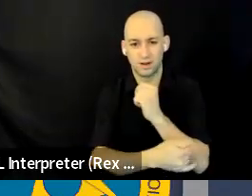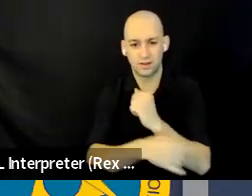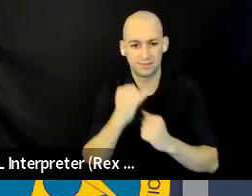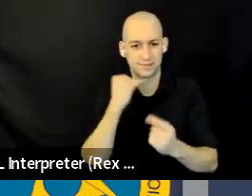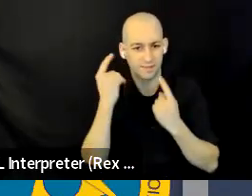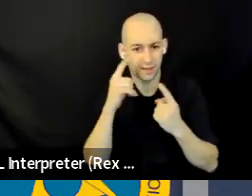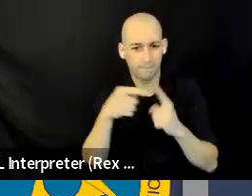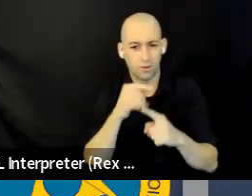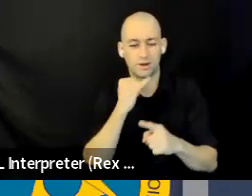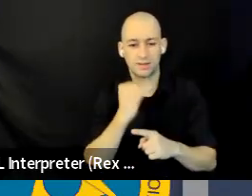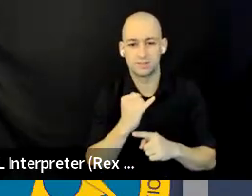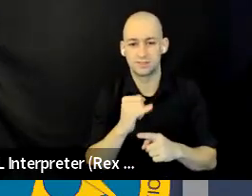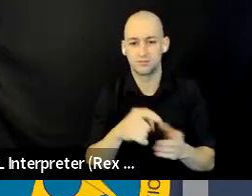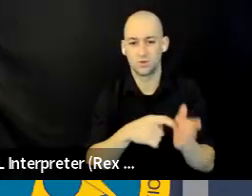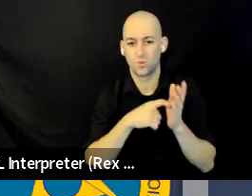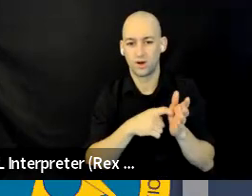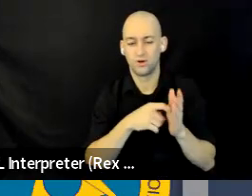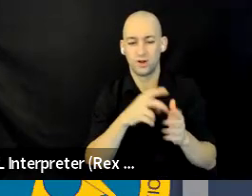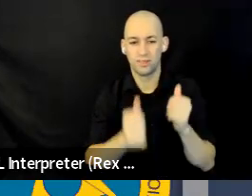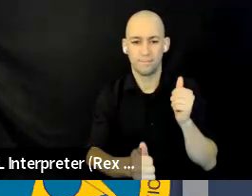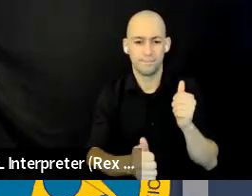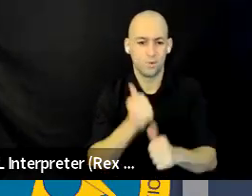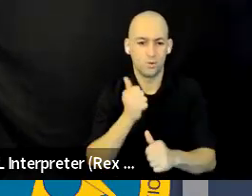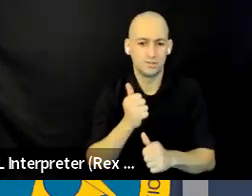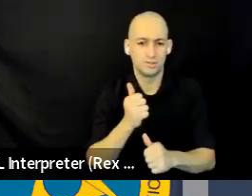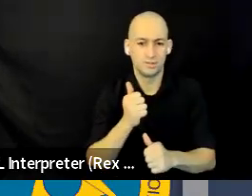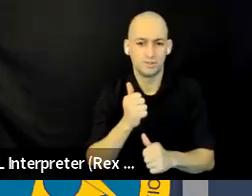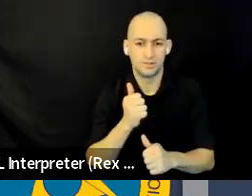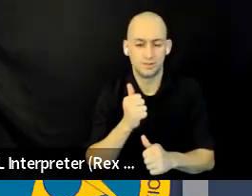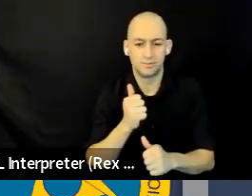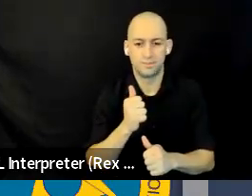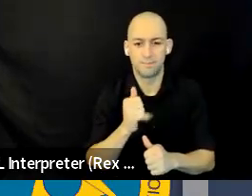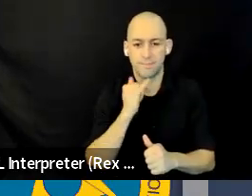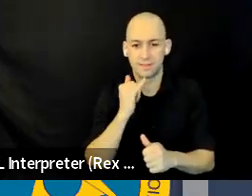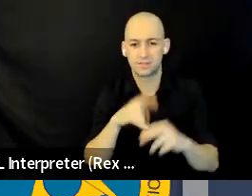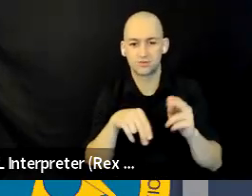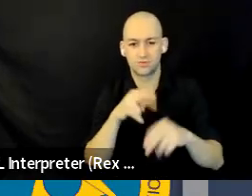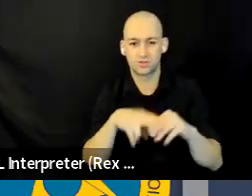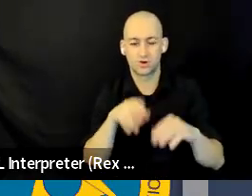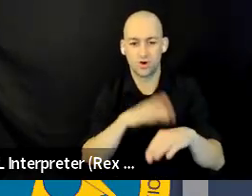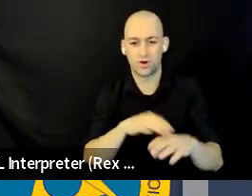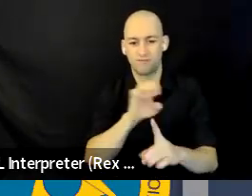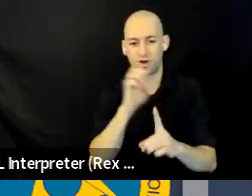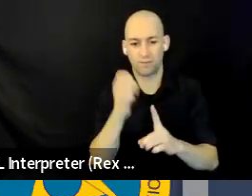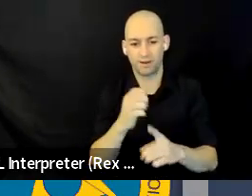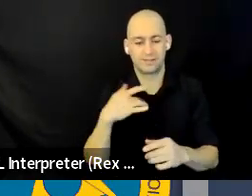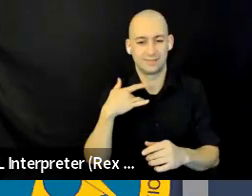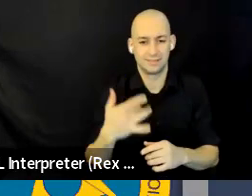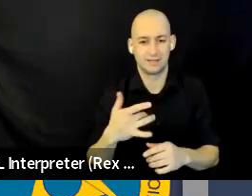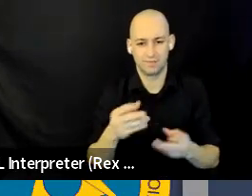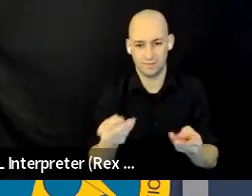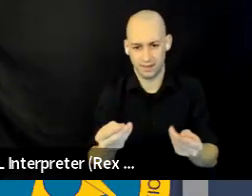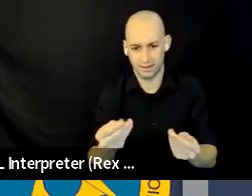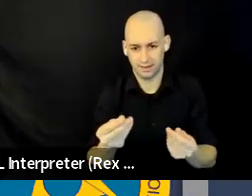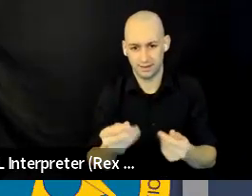arterial road would require that the vast majority of the project be constructed on the trust's environmentally sensitive lands in a manner that would have